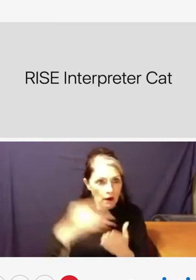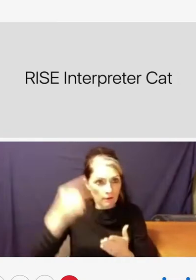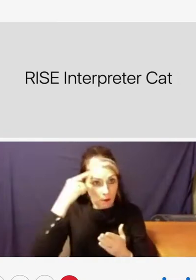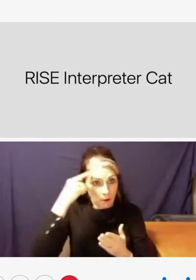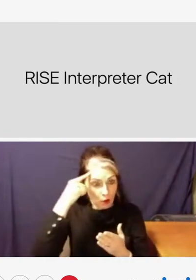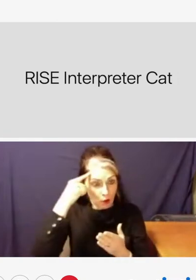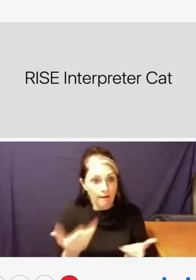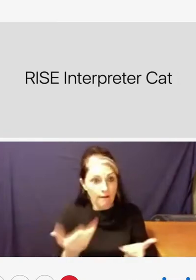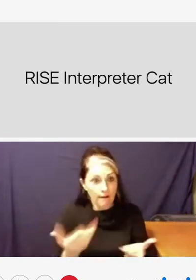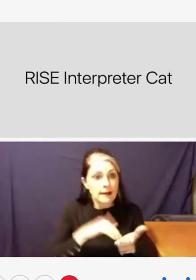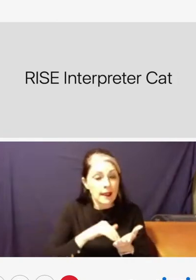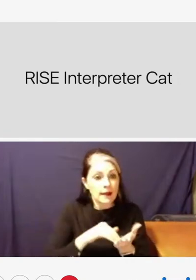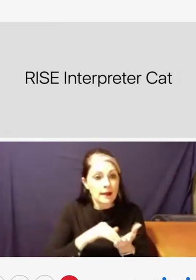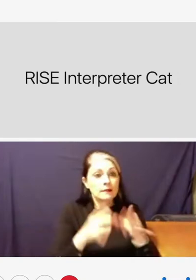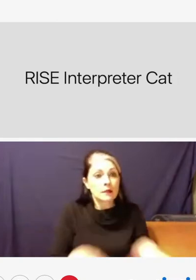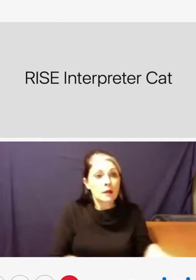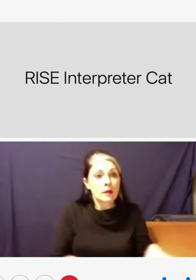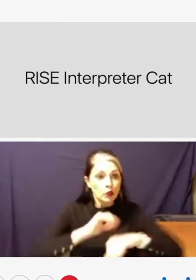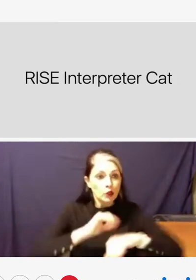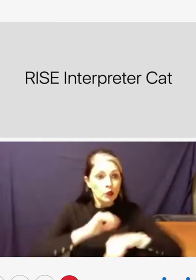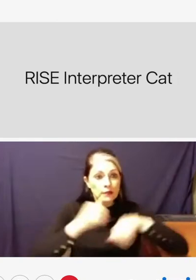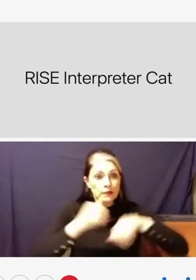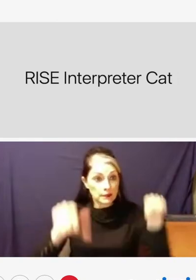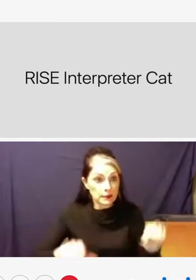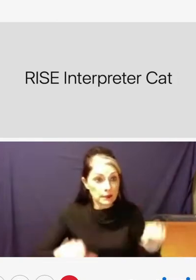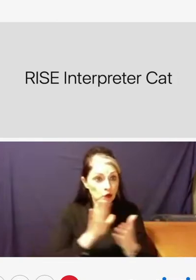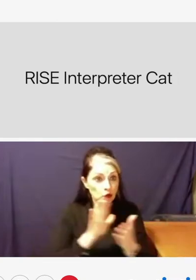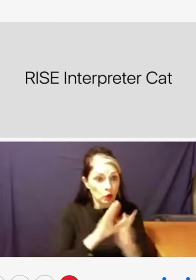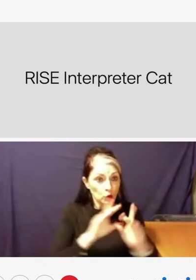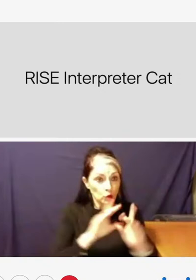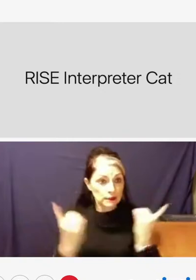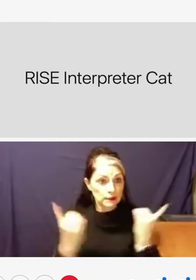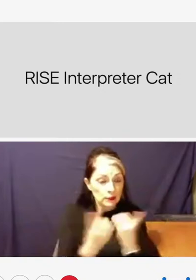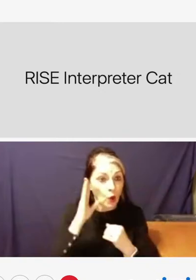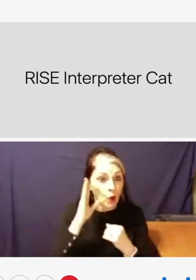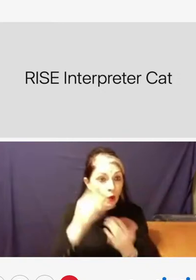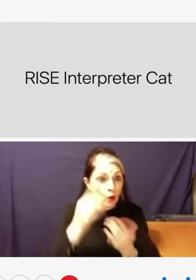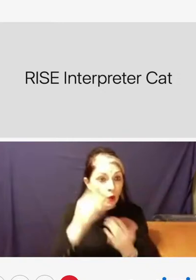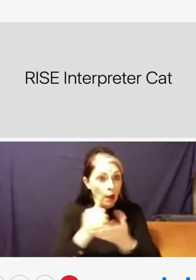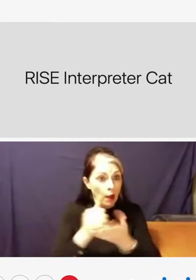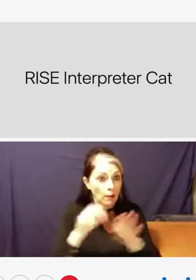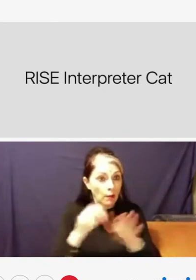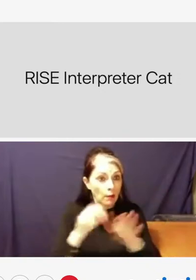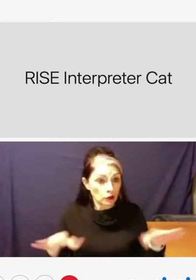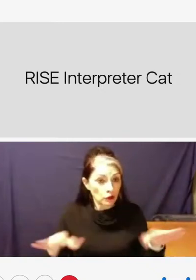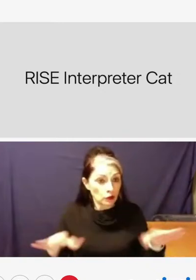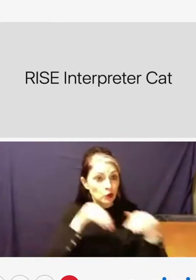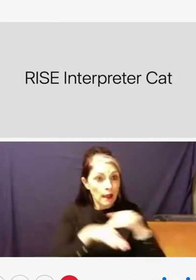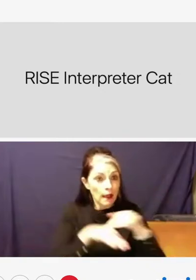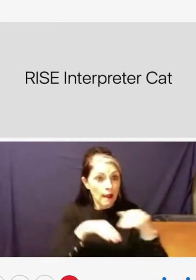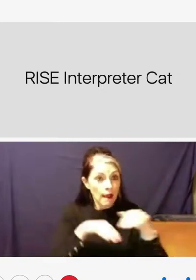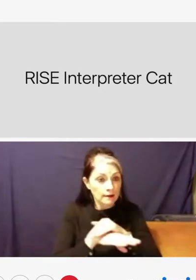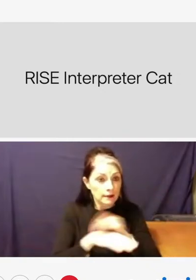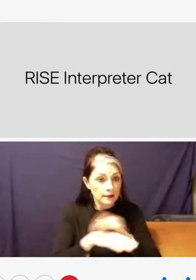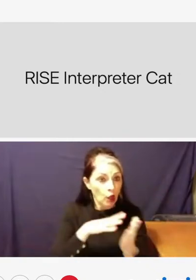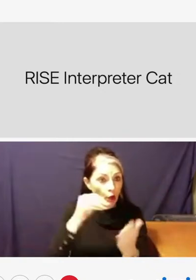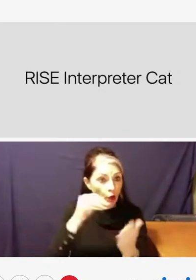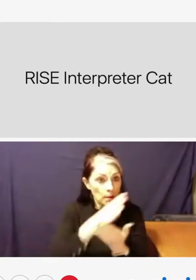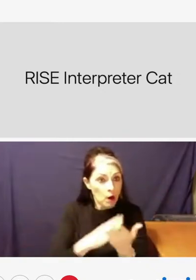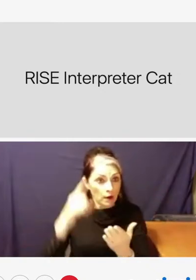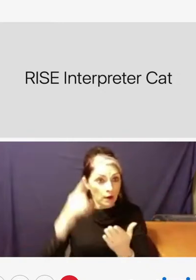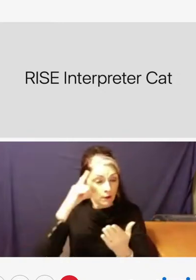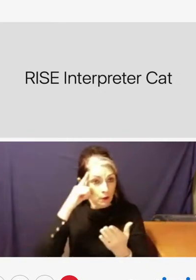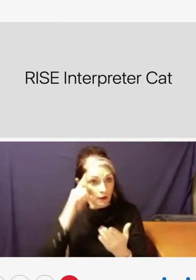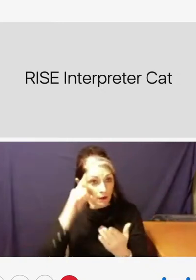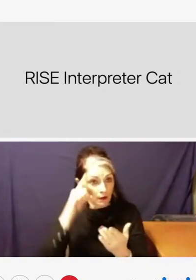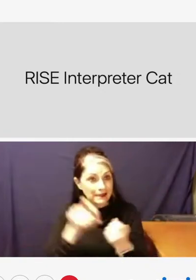we put systems in place in our school district that are going to help our children to access that learning part of the brain and that is exactly what our mental health program